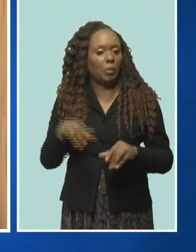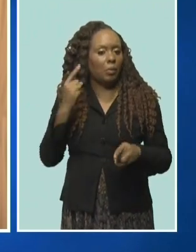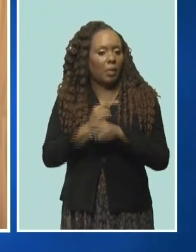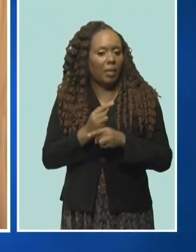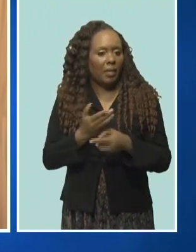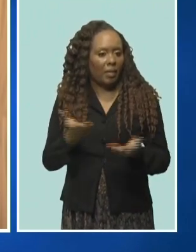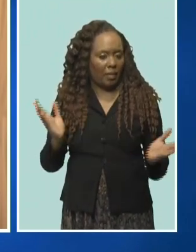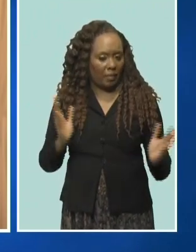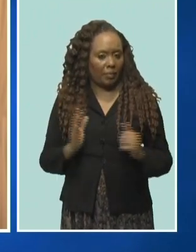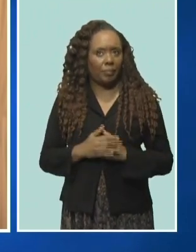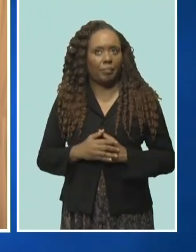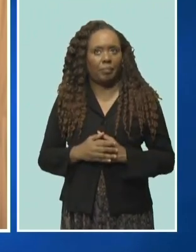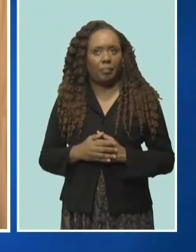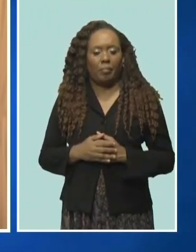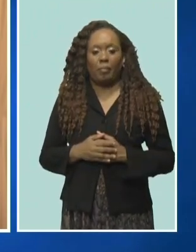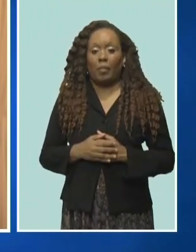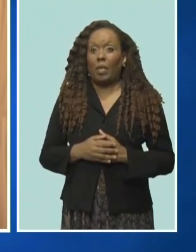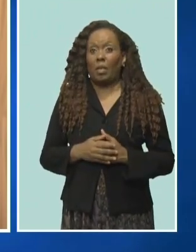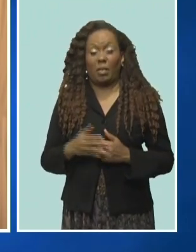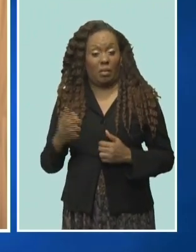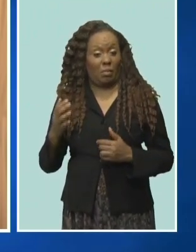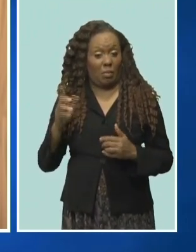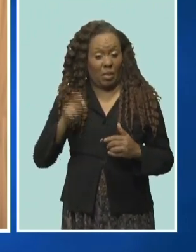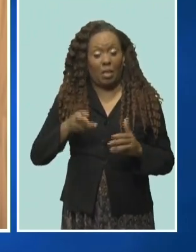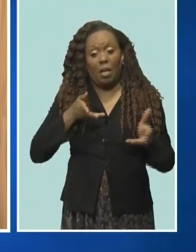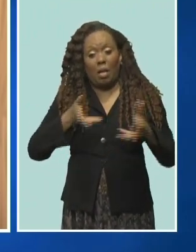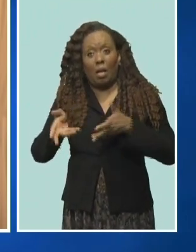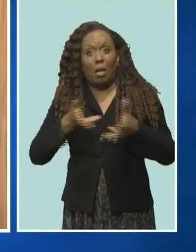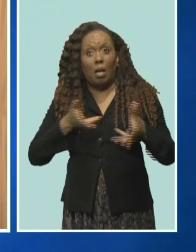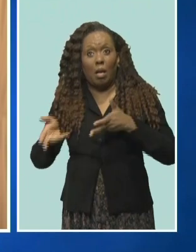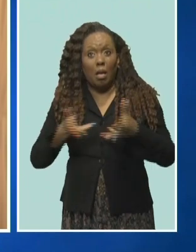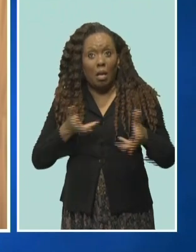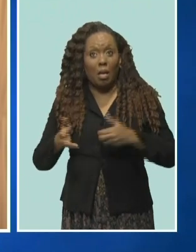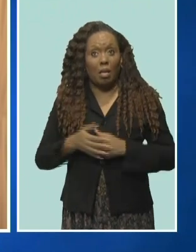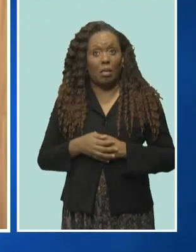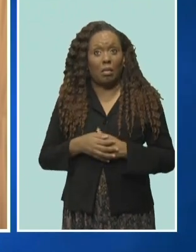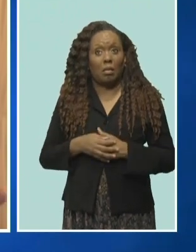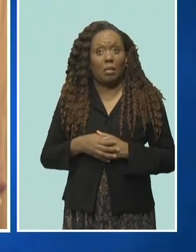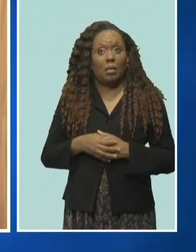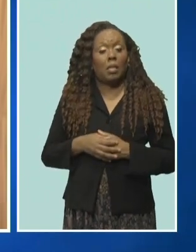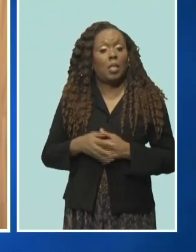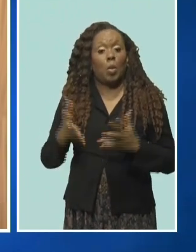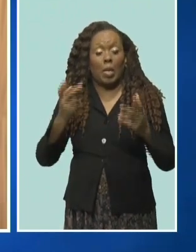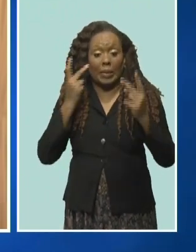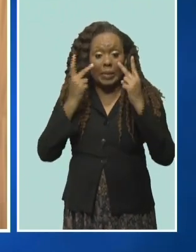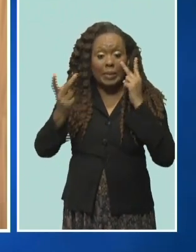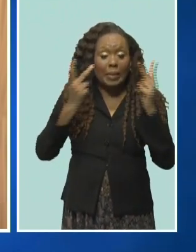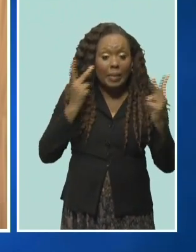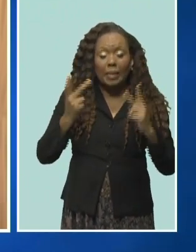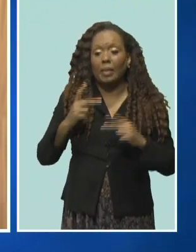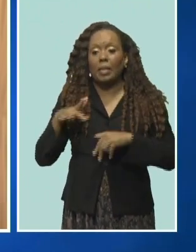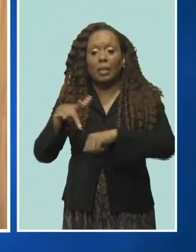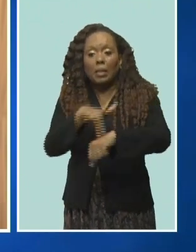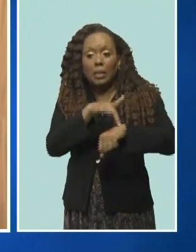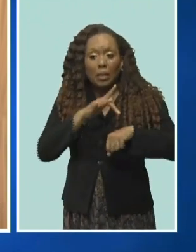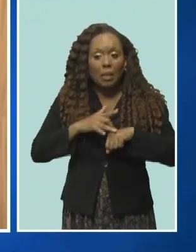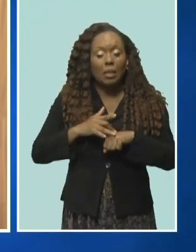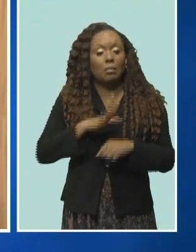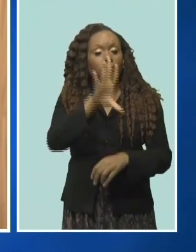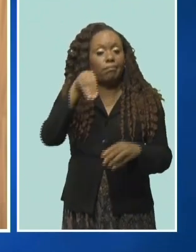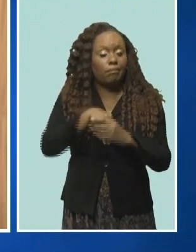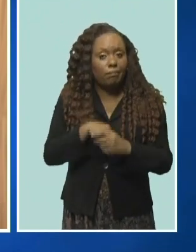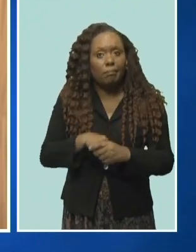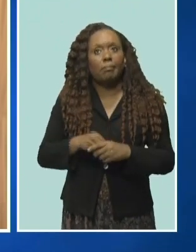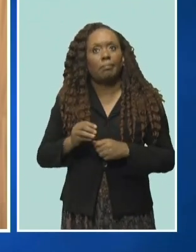Whether we see, touch, engage, and participate. STEP, see, touch, engage, participate. Let us embody